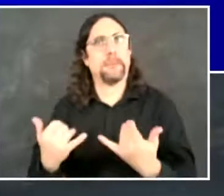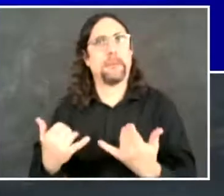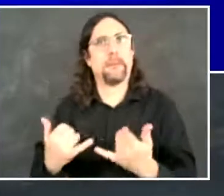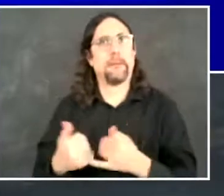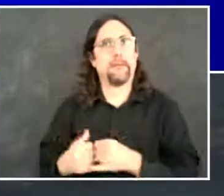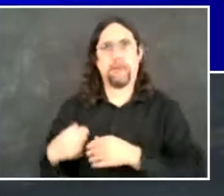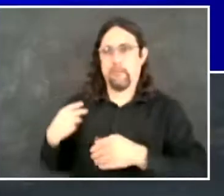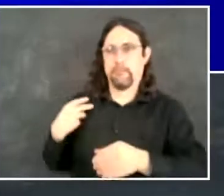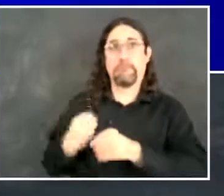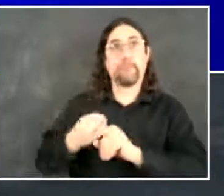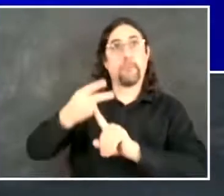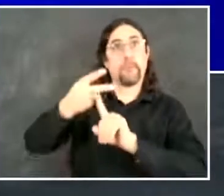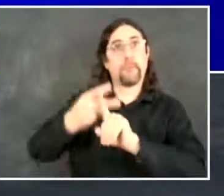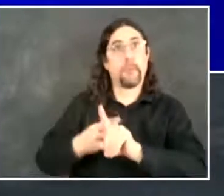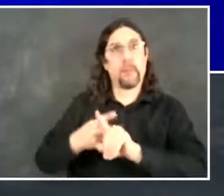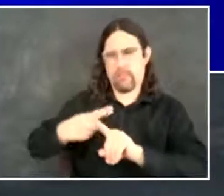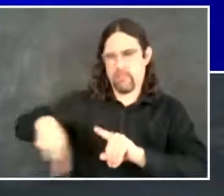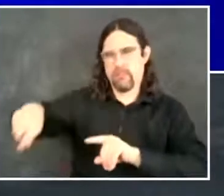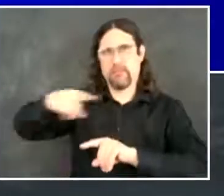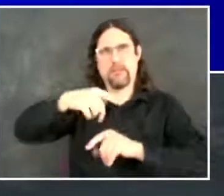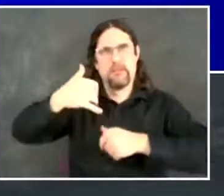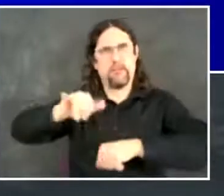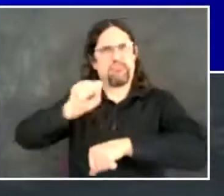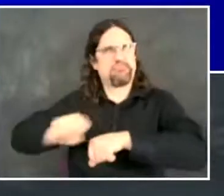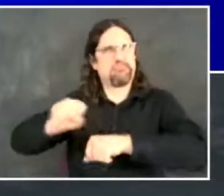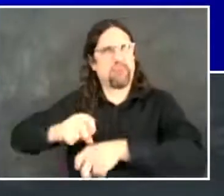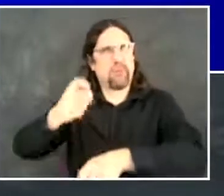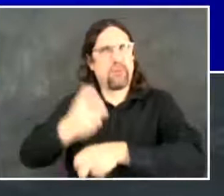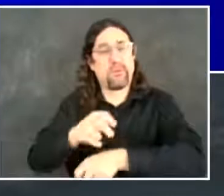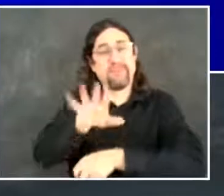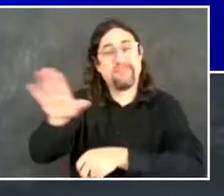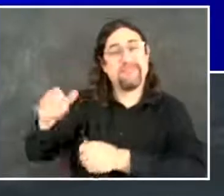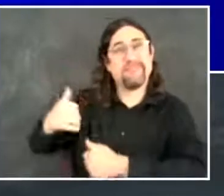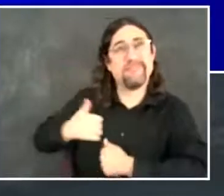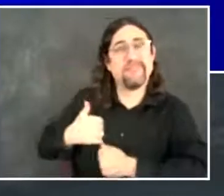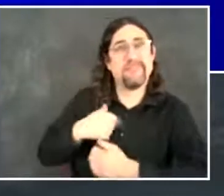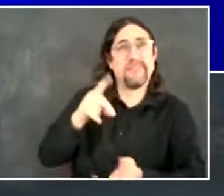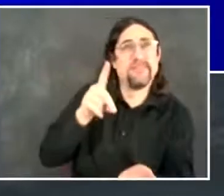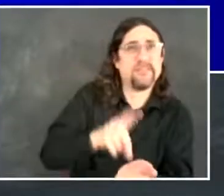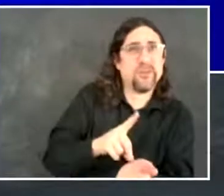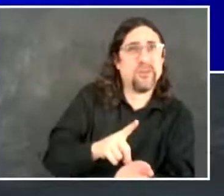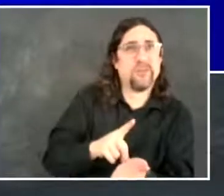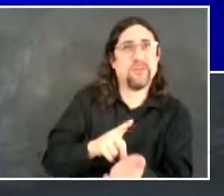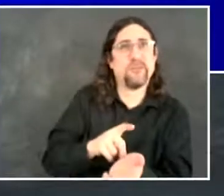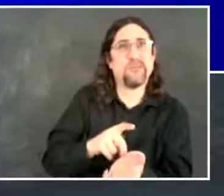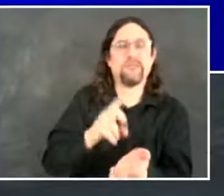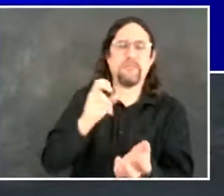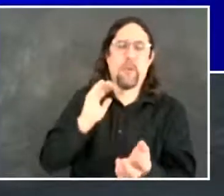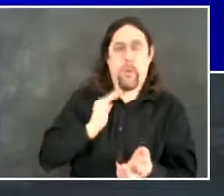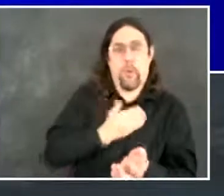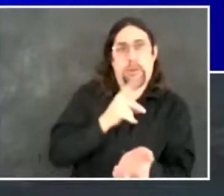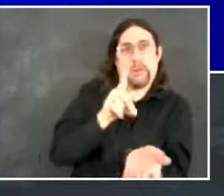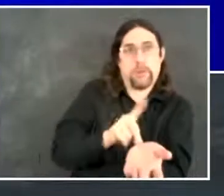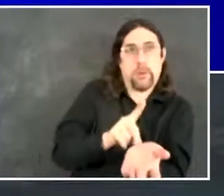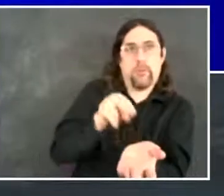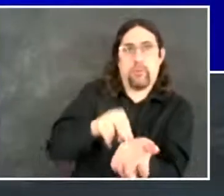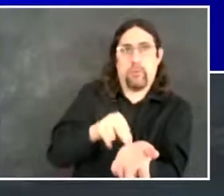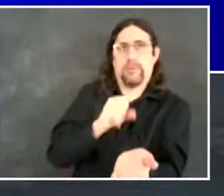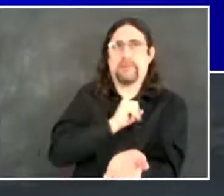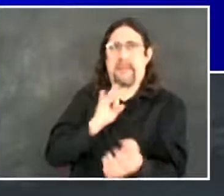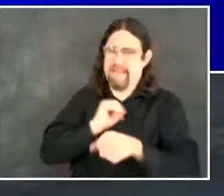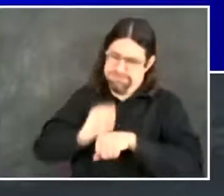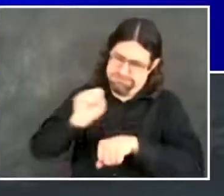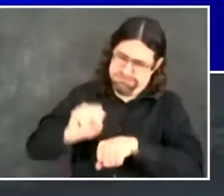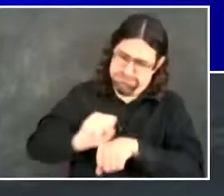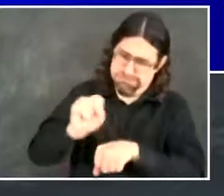incredible boost when those extraordinary medical professionals from the military showed up, and they're sticking with it. And we are getting the good news that we expect them to be here during the